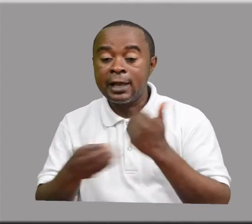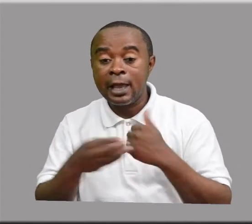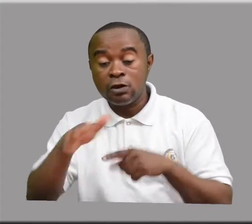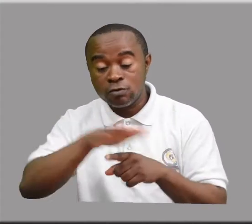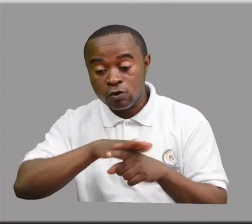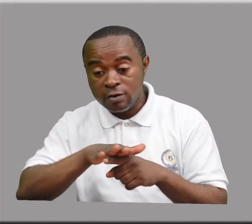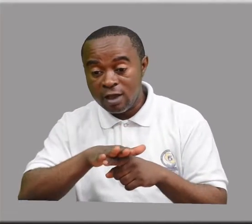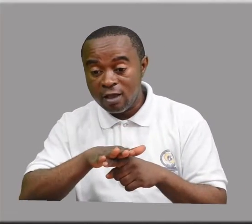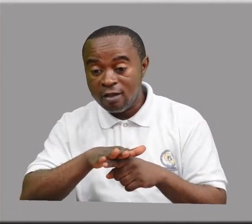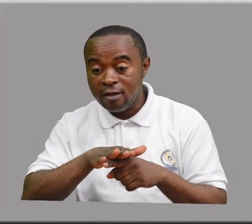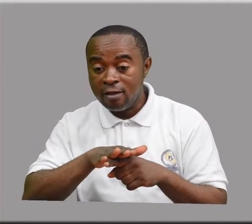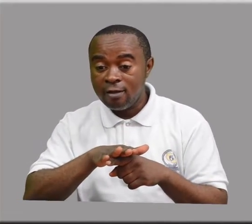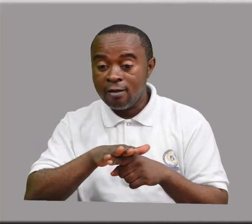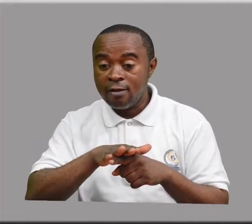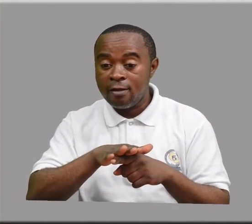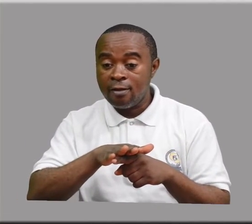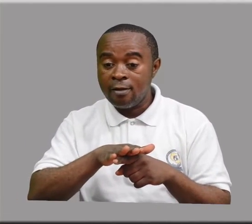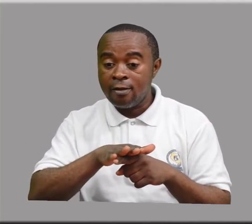methodologically, but also